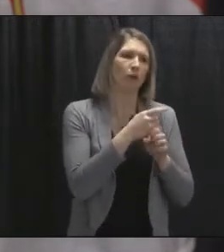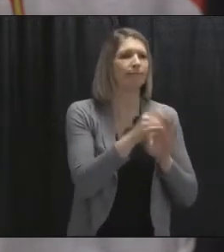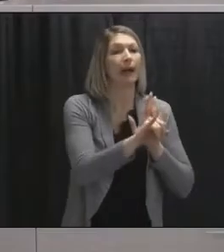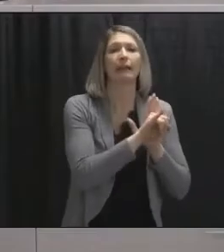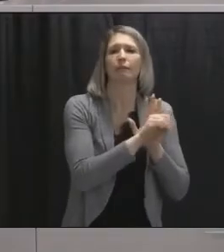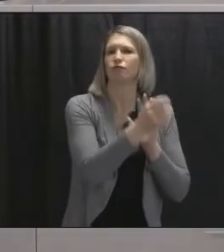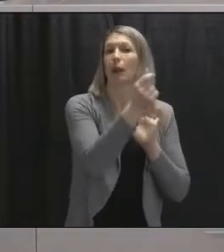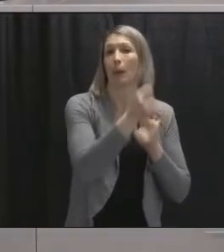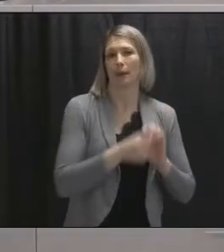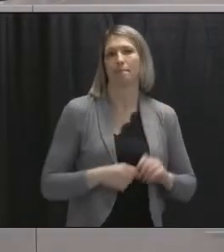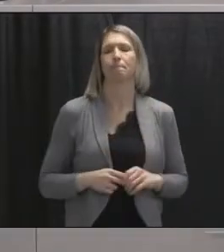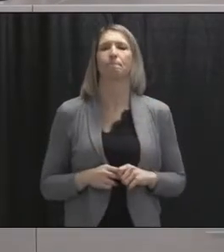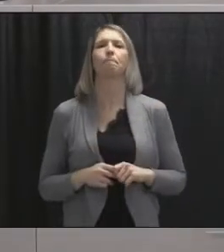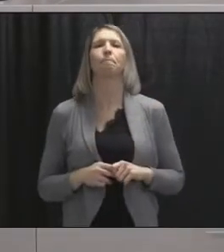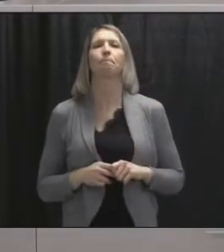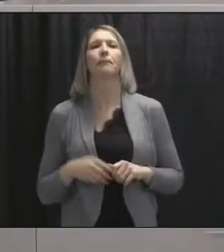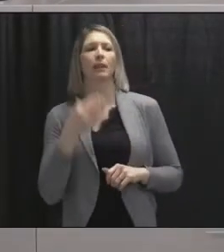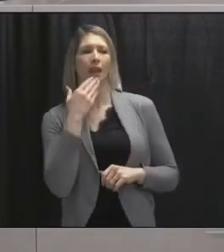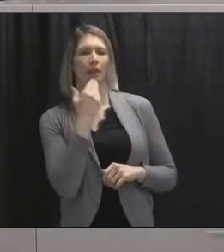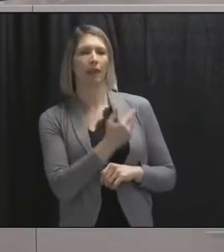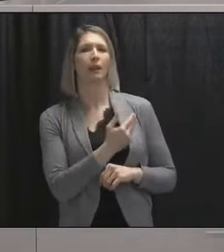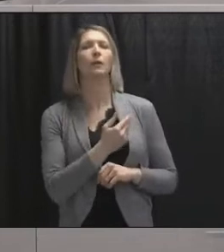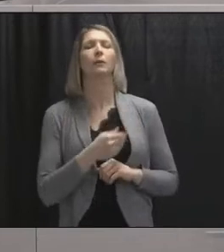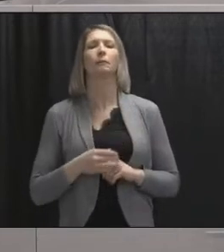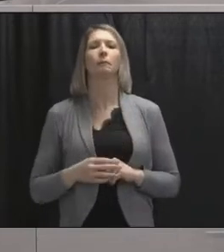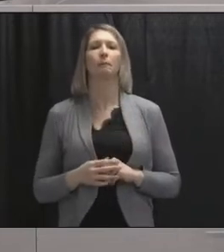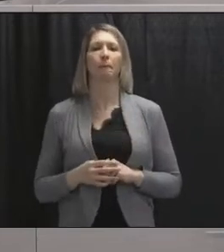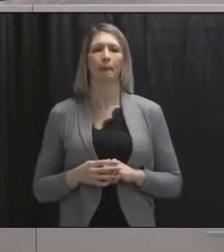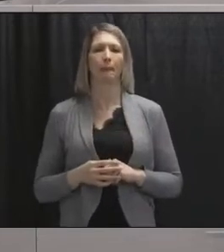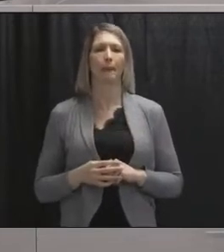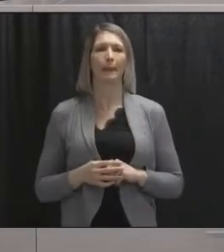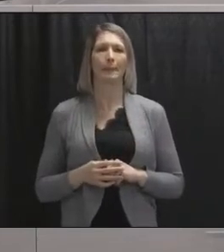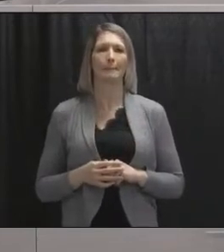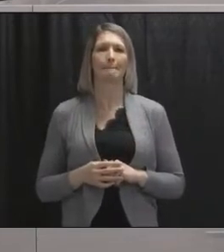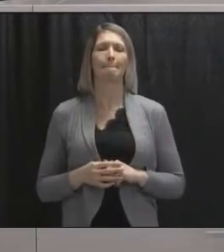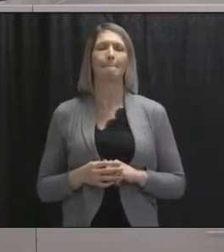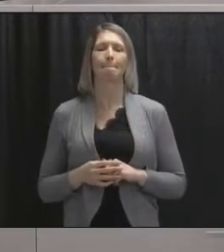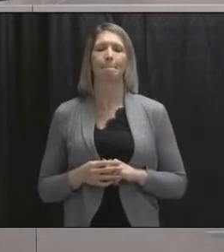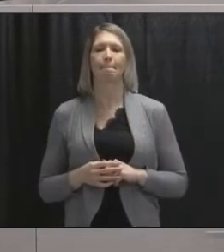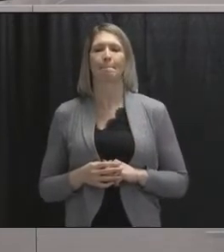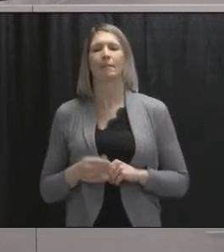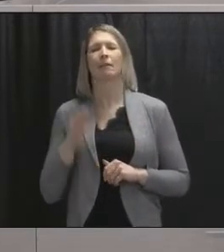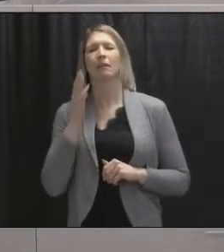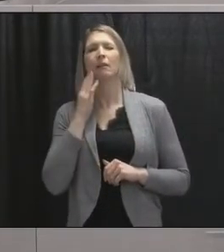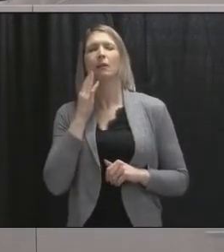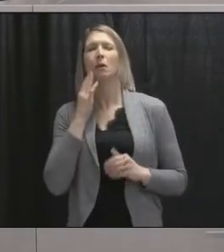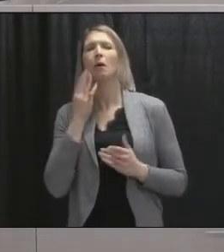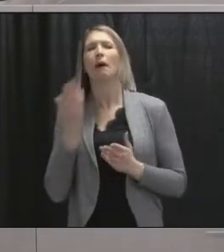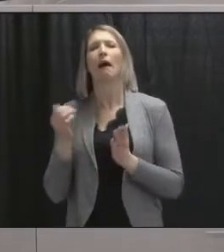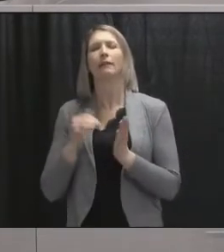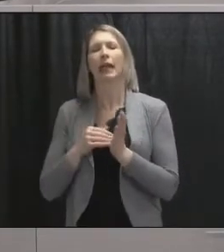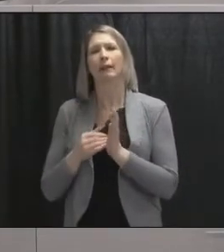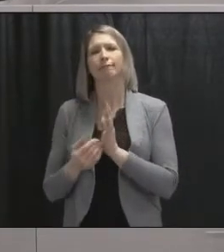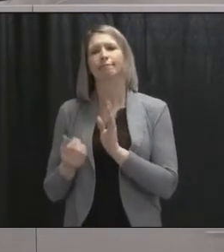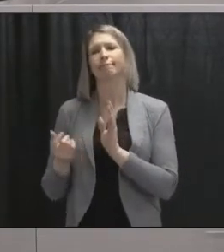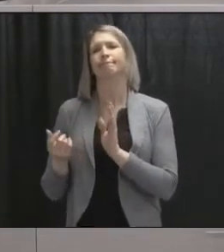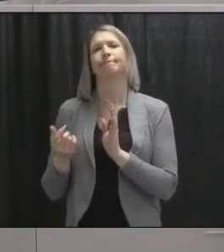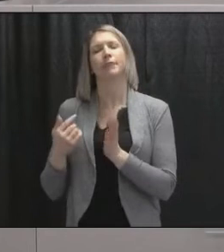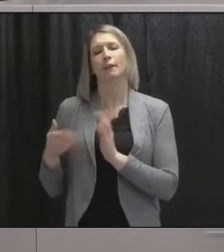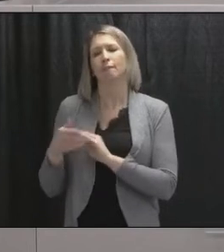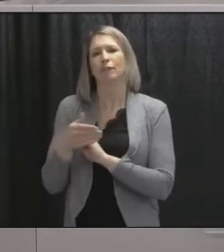Thank you. And looking to the fishery, I know it's a question we're asking repeatedly here, but plant workers in particular are looking for